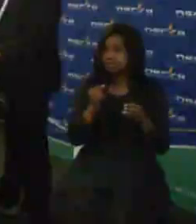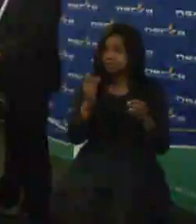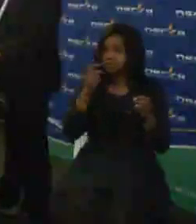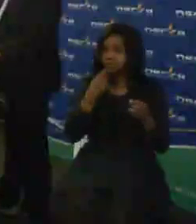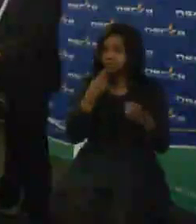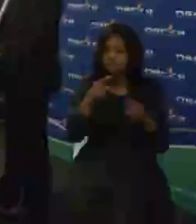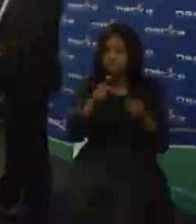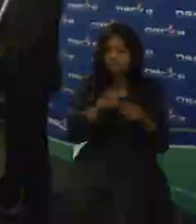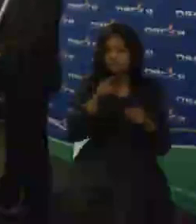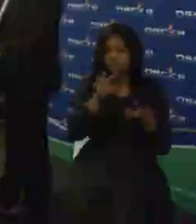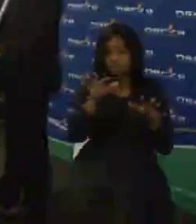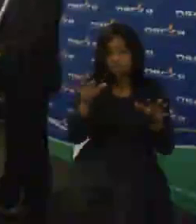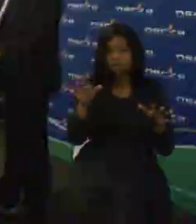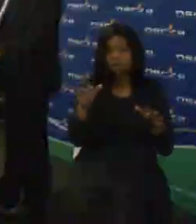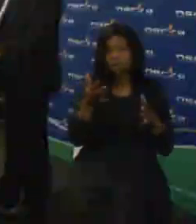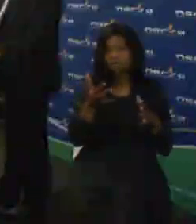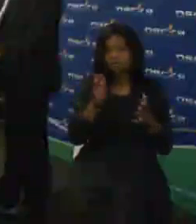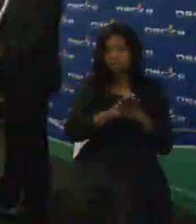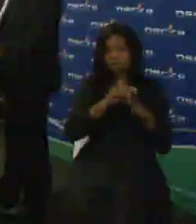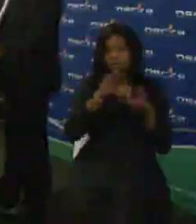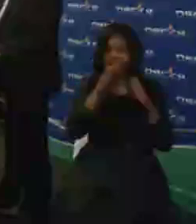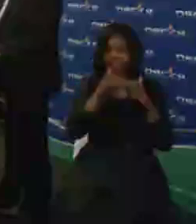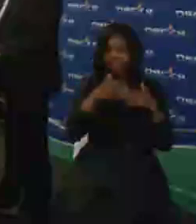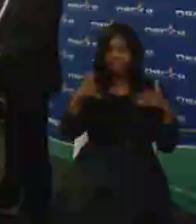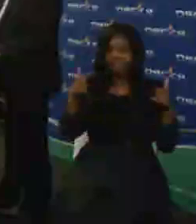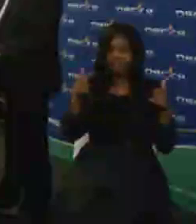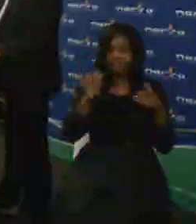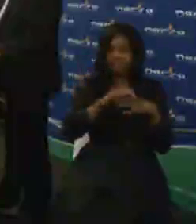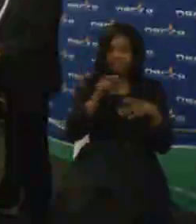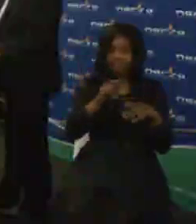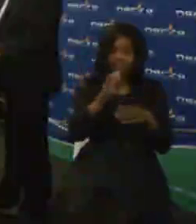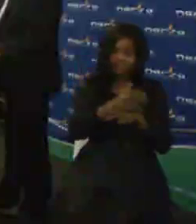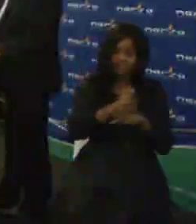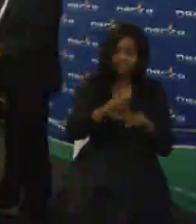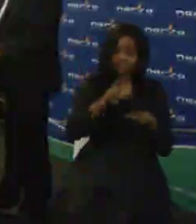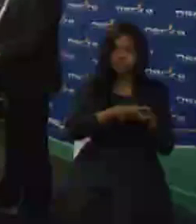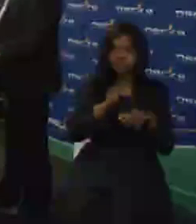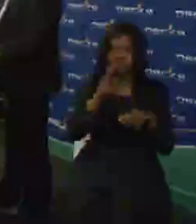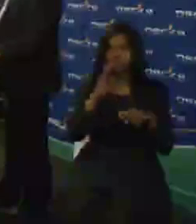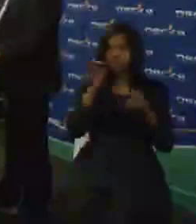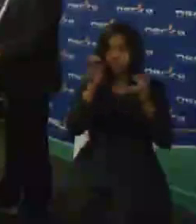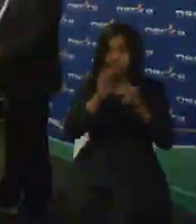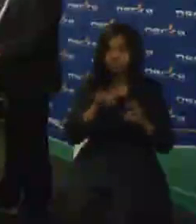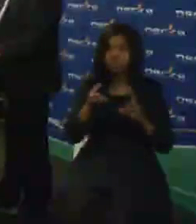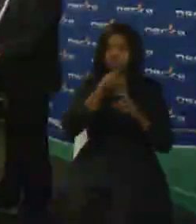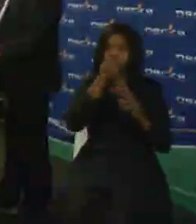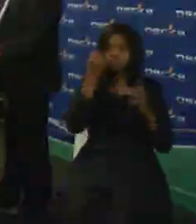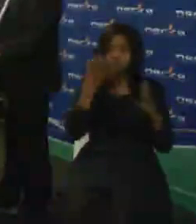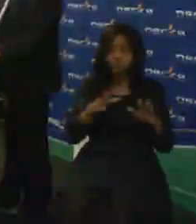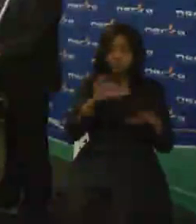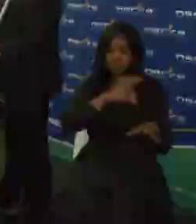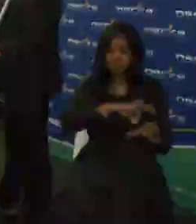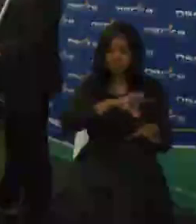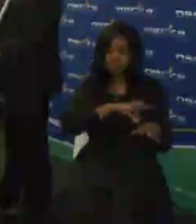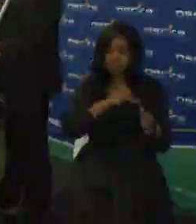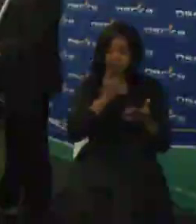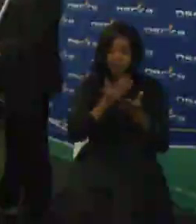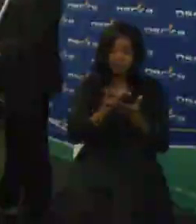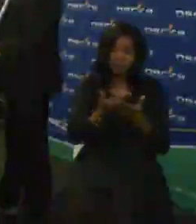mention to the audience and the panel, yeah, this is based on if Eskom achieved the revenue